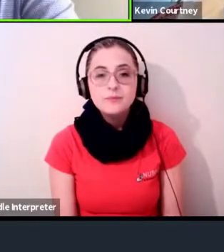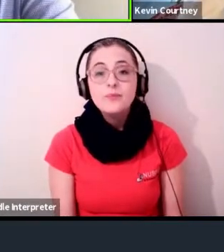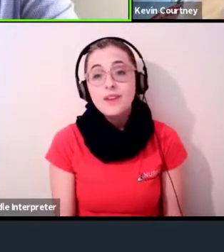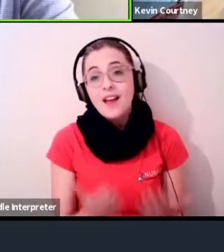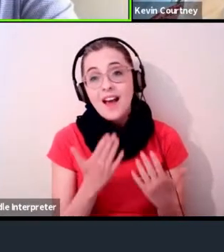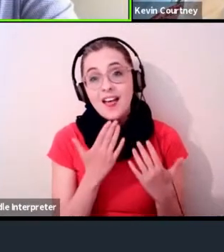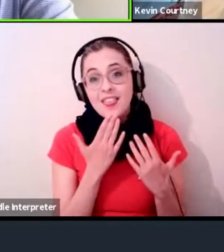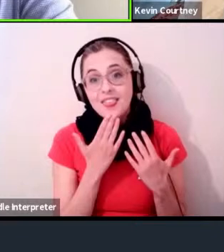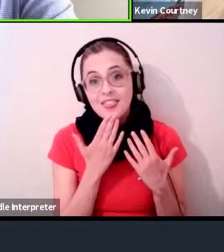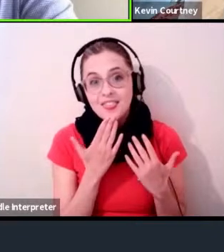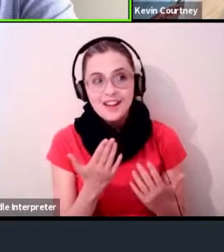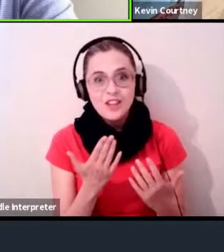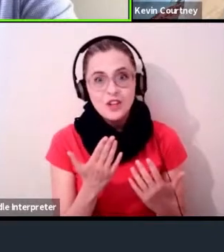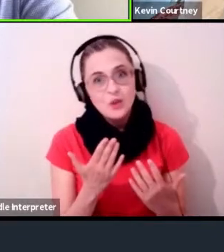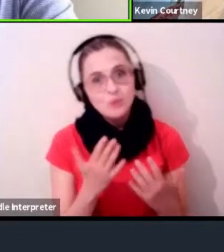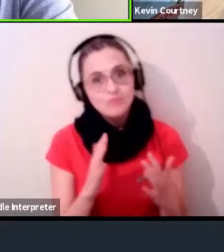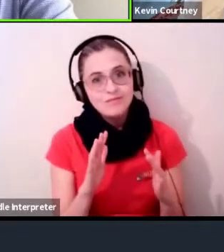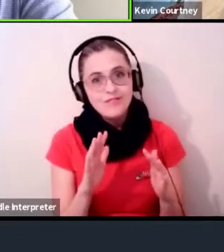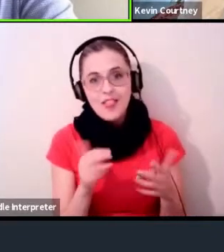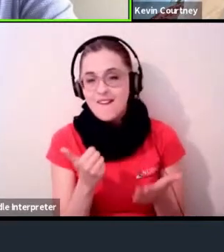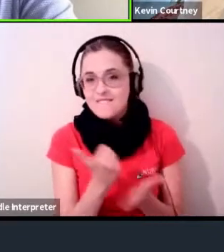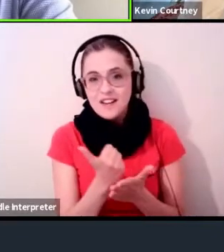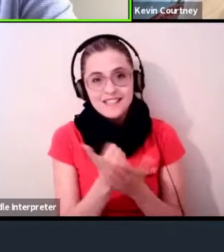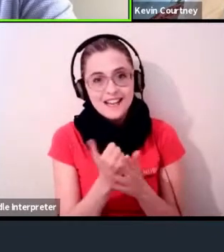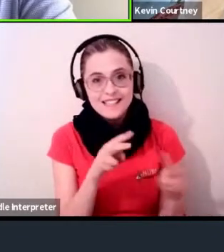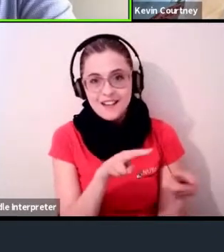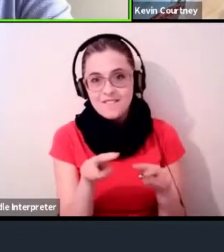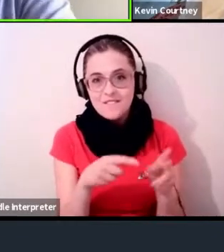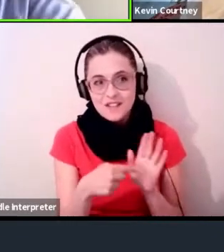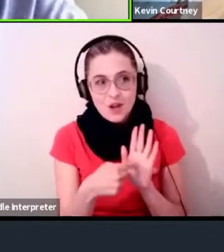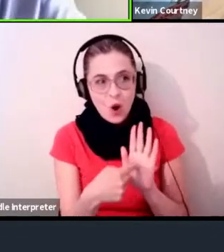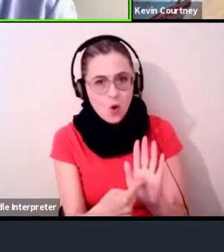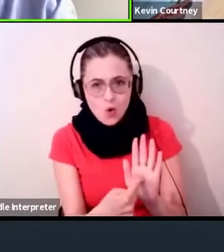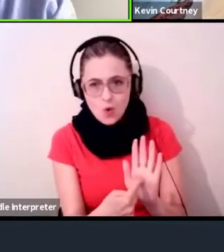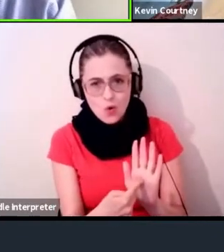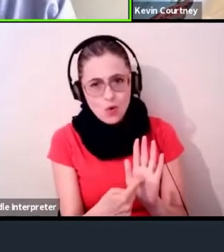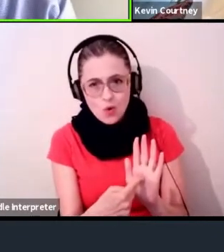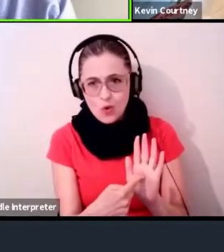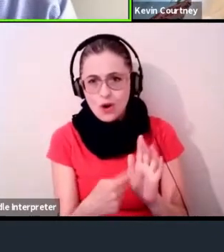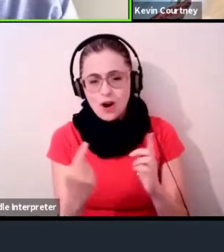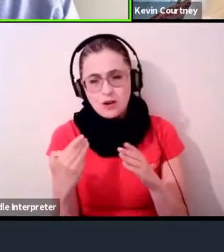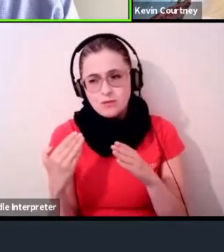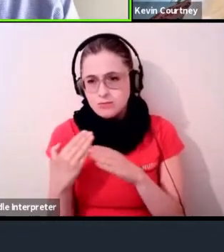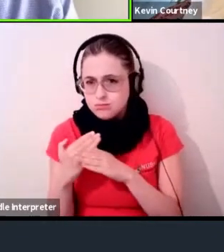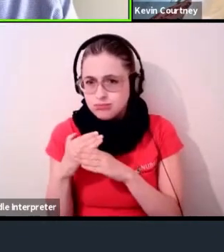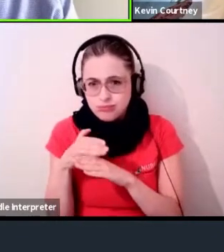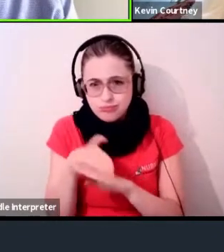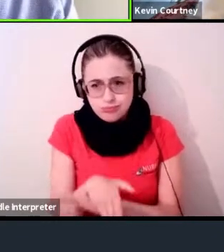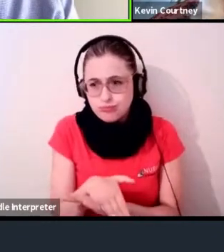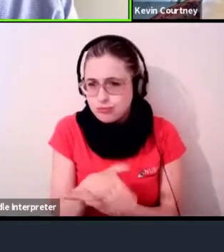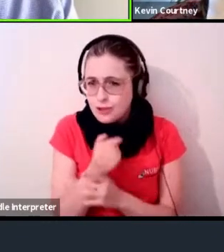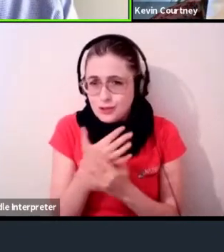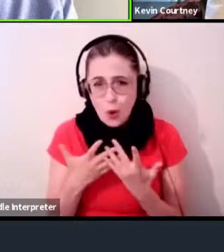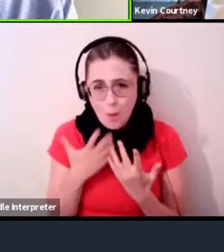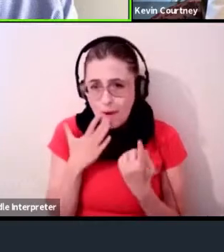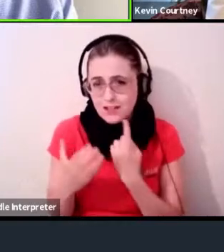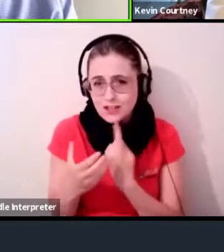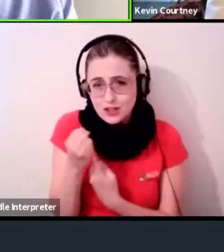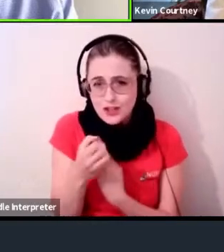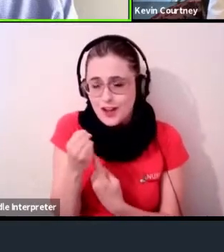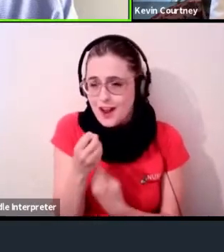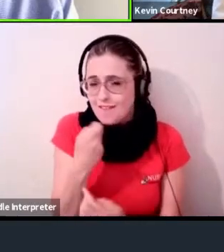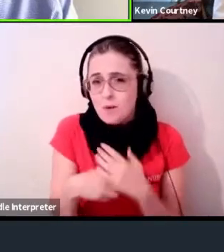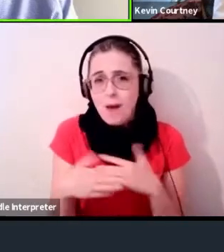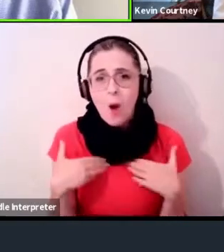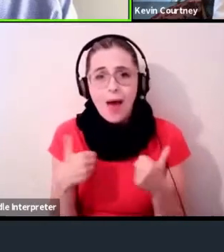Thanks very much for that. Brilliant video, and it just highlights what an incredible amount of work has gone on and what has been achieved by our health and